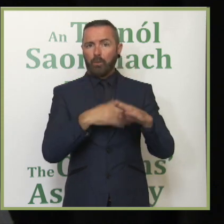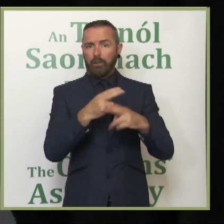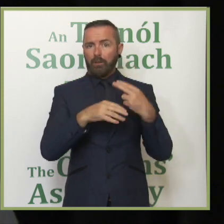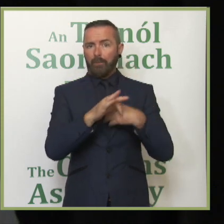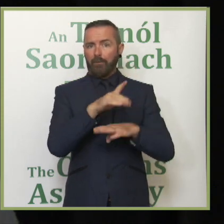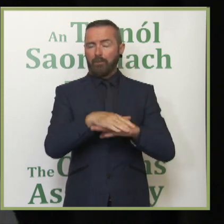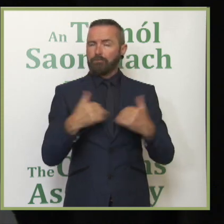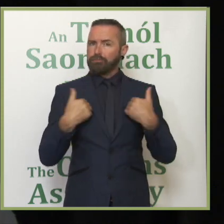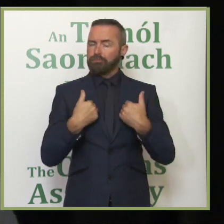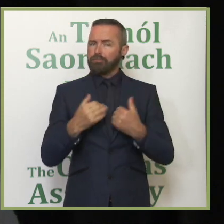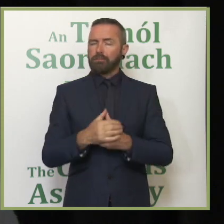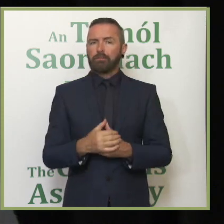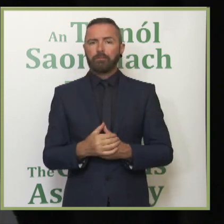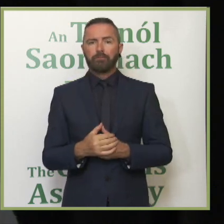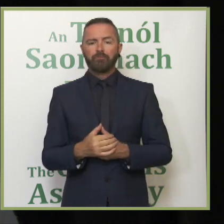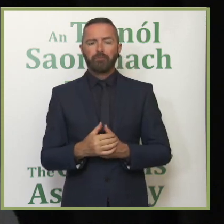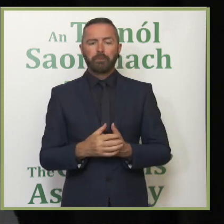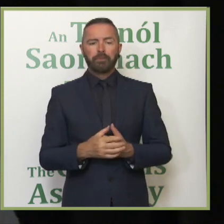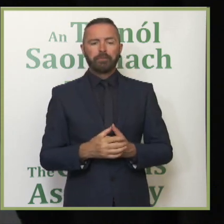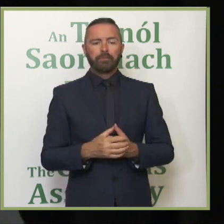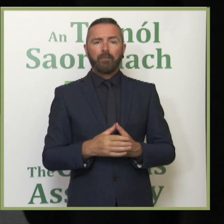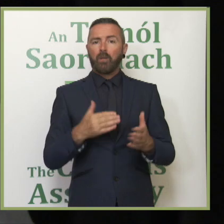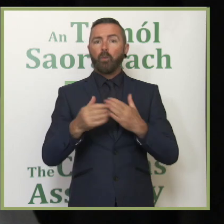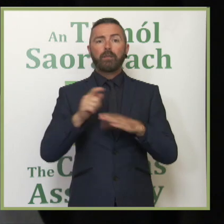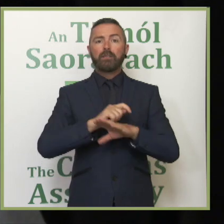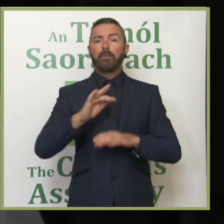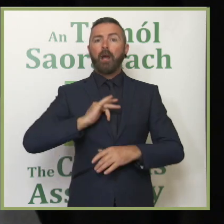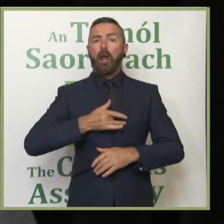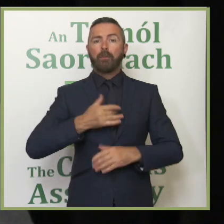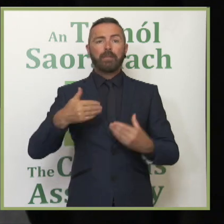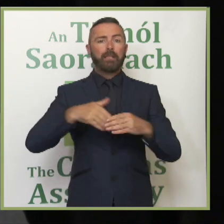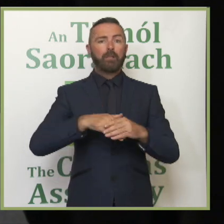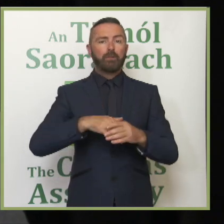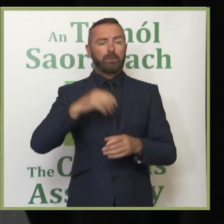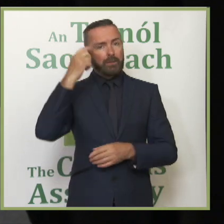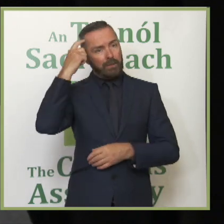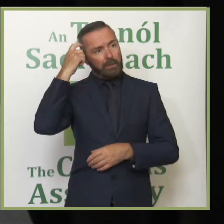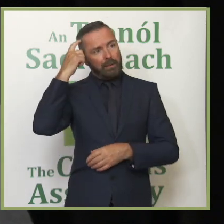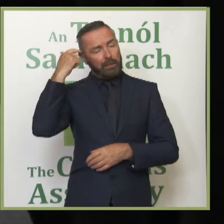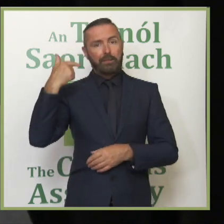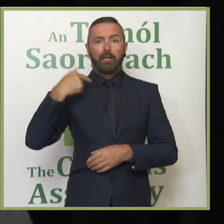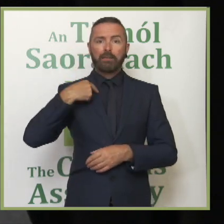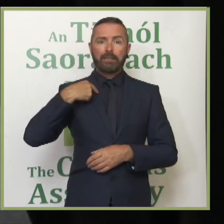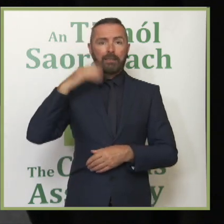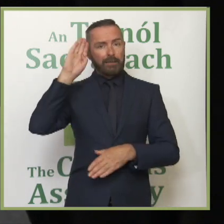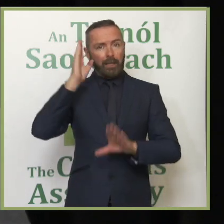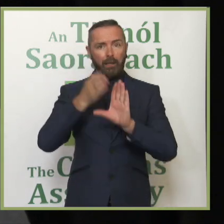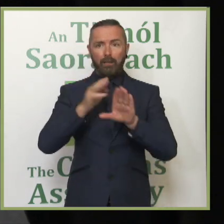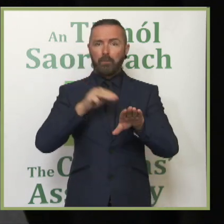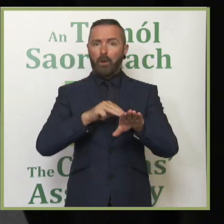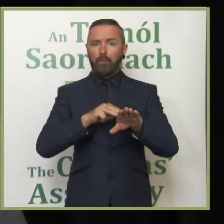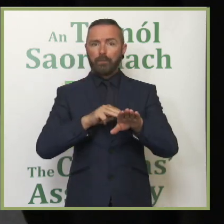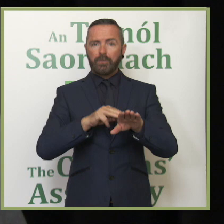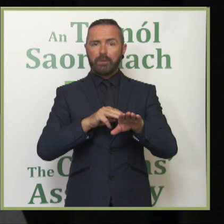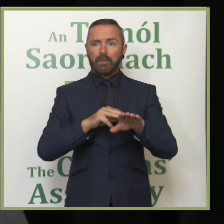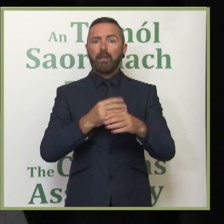concern. Harms related to methamphetamine include acute drug toxicity, psychotic episodes, polydrug use, and